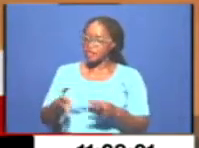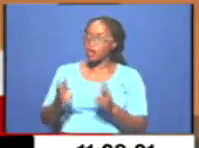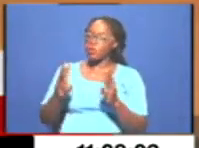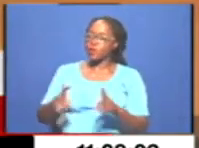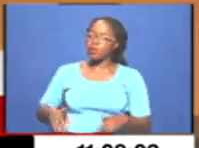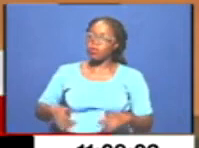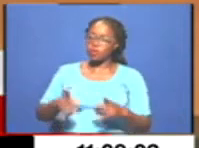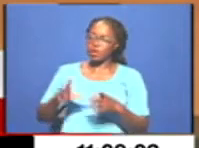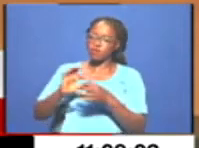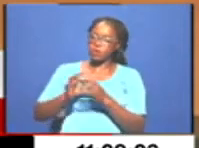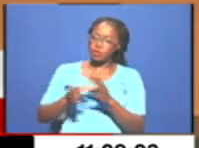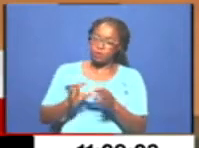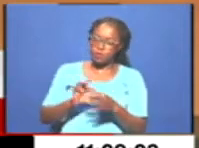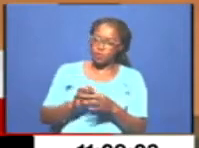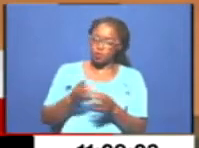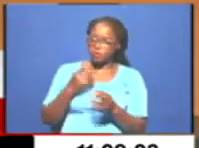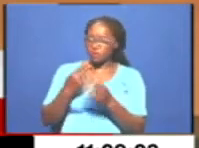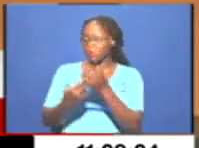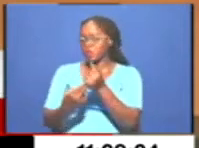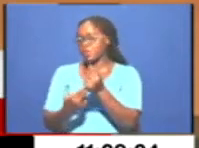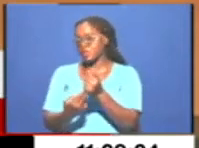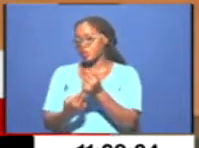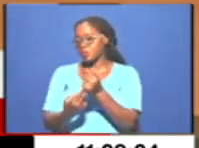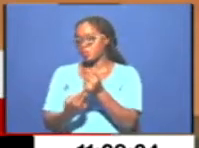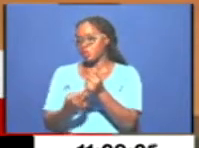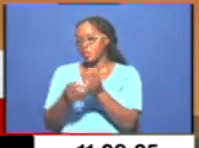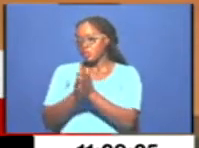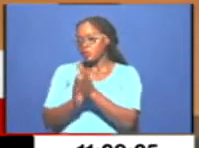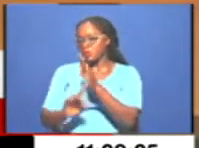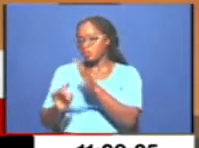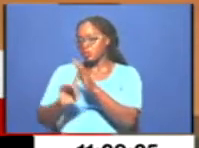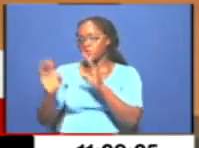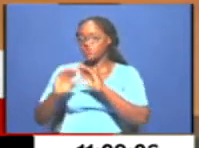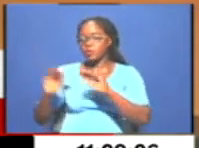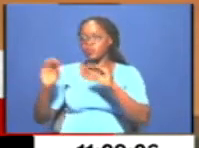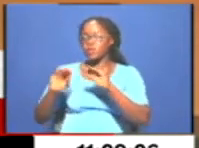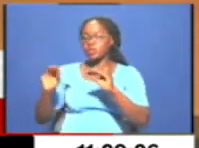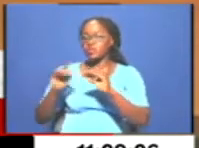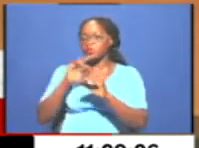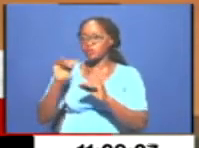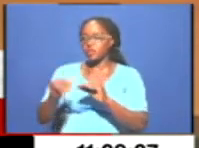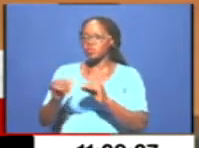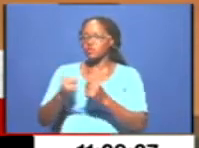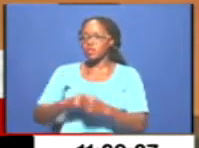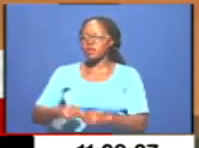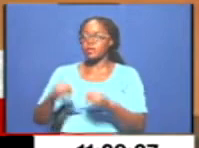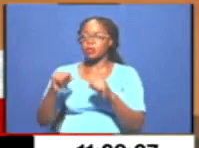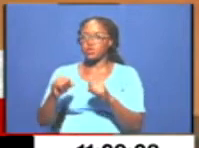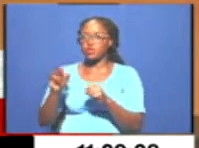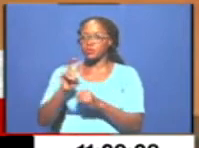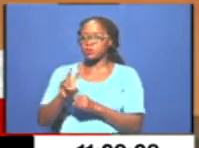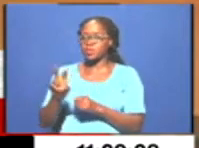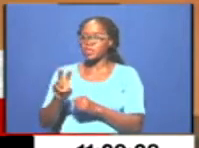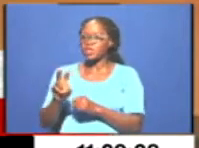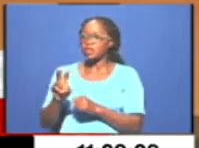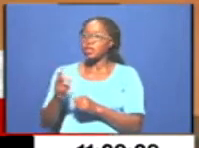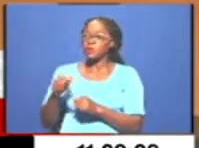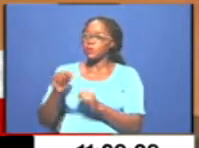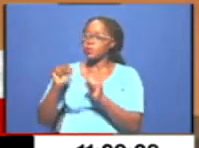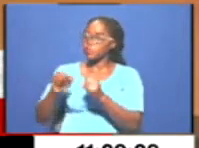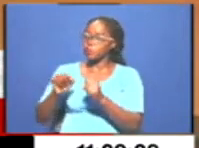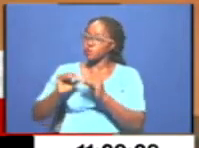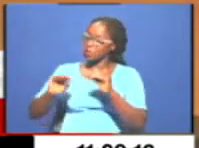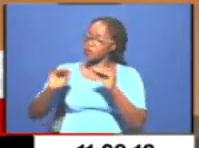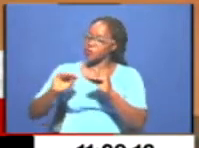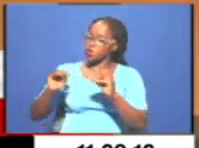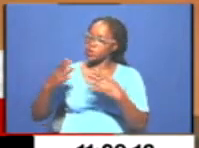saying we want to partnership with the Ministry of Education so that we can be able to see, can we educate people just before